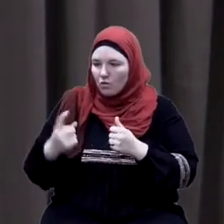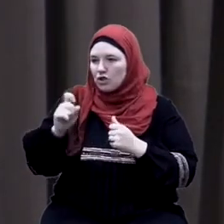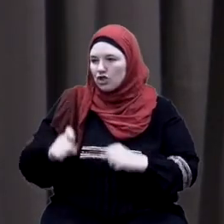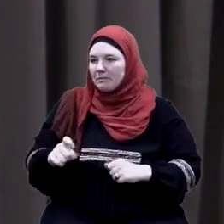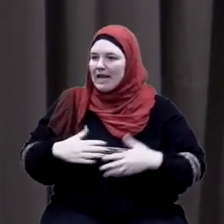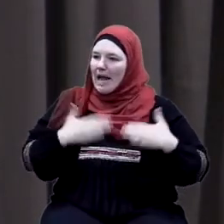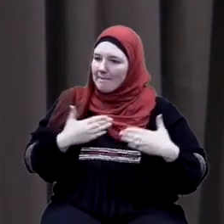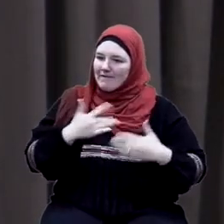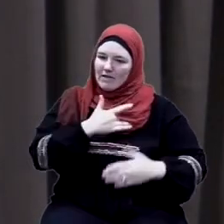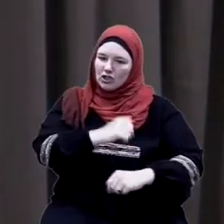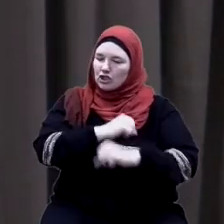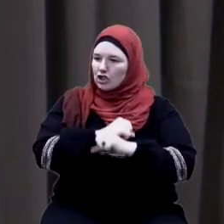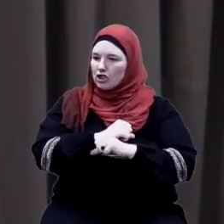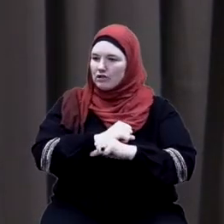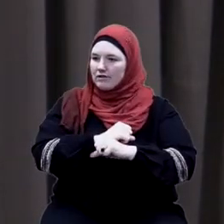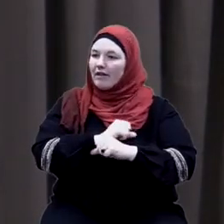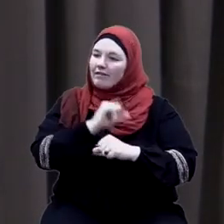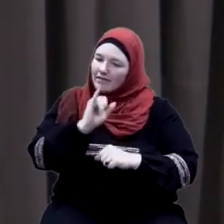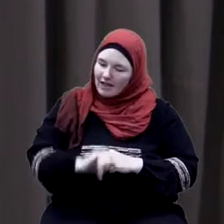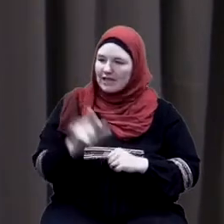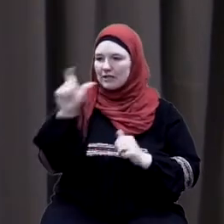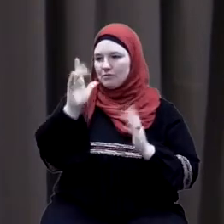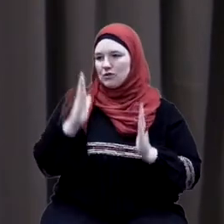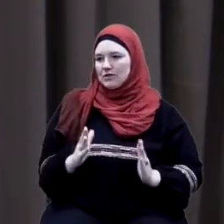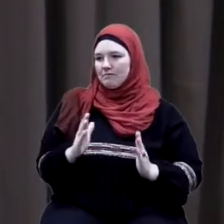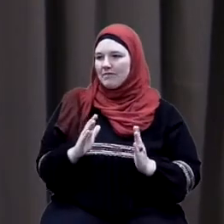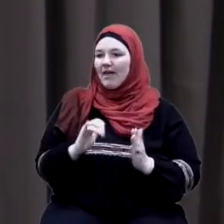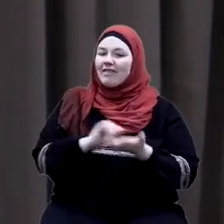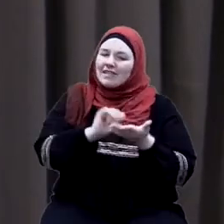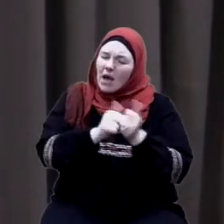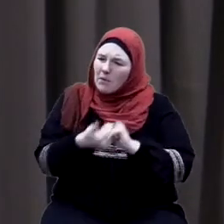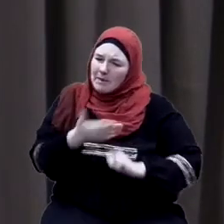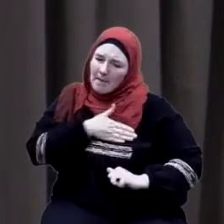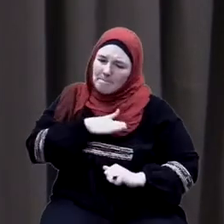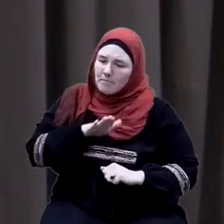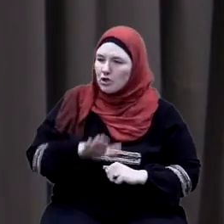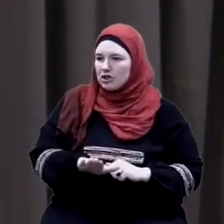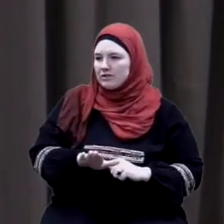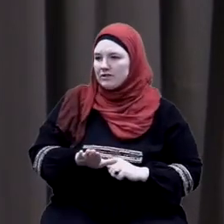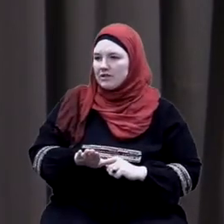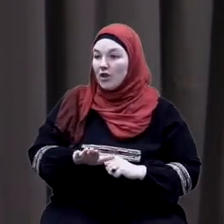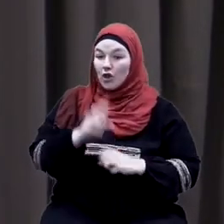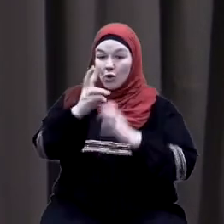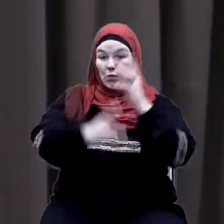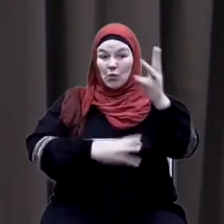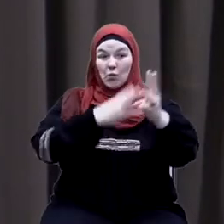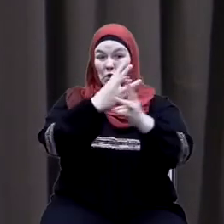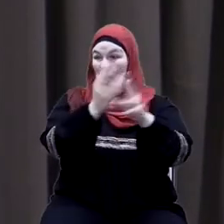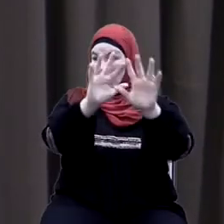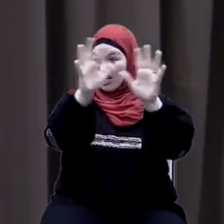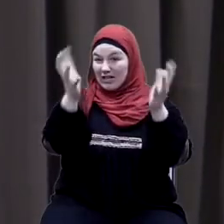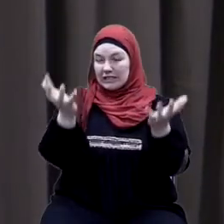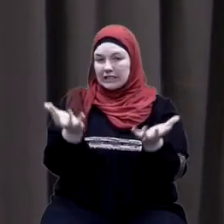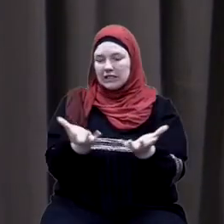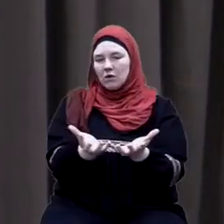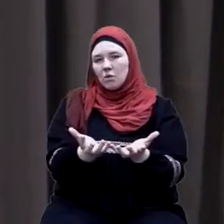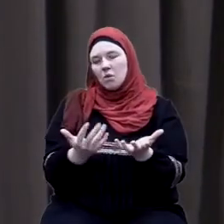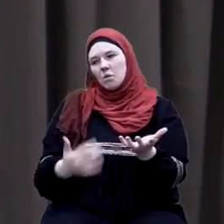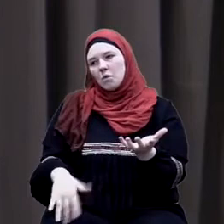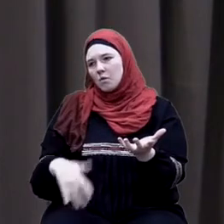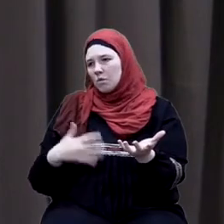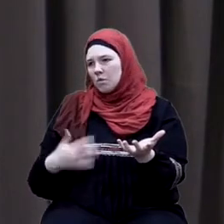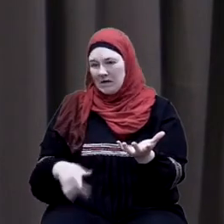secure. That is a Muslim. That is how we become mercy to the world. The world is in a very serious